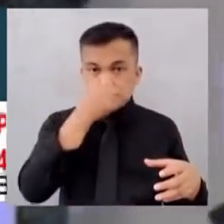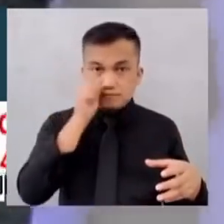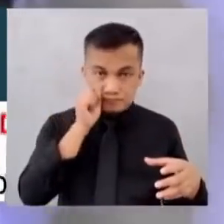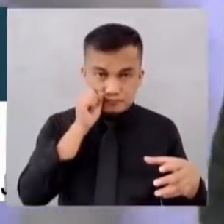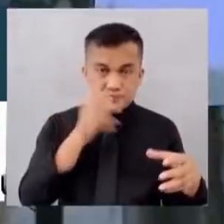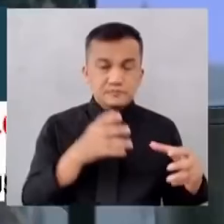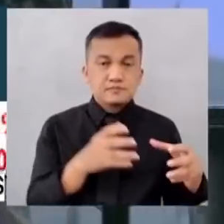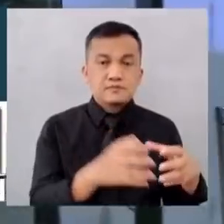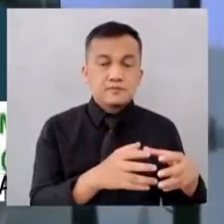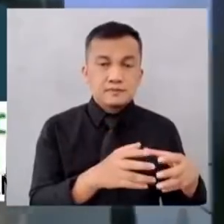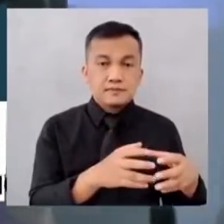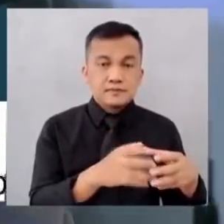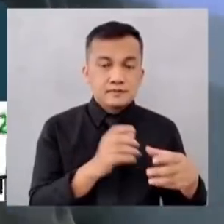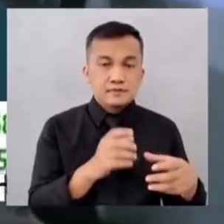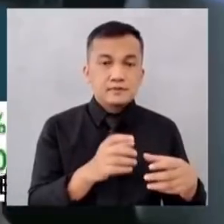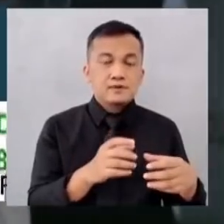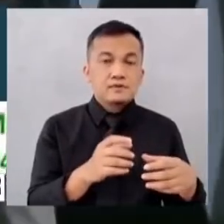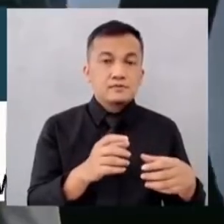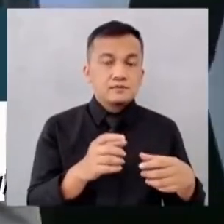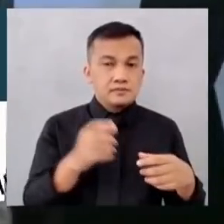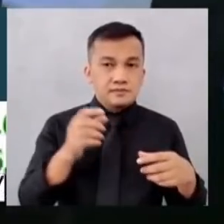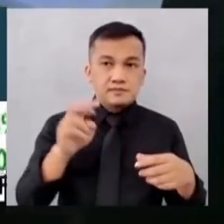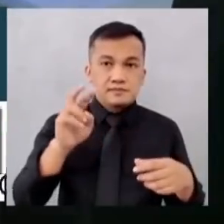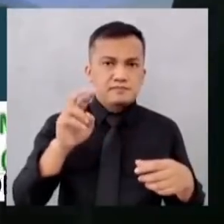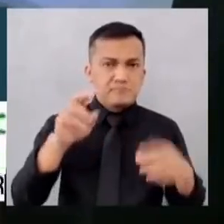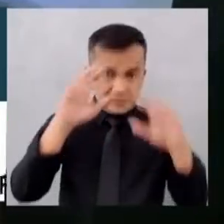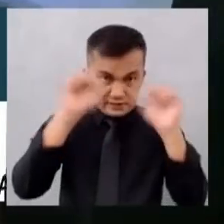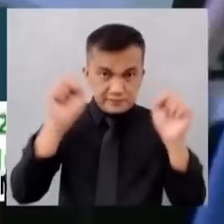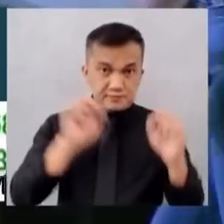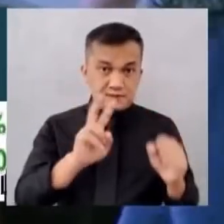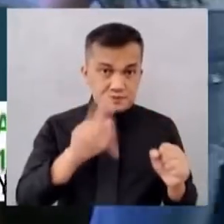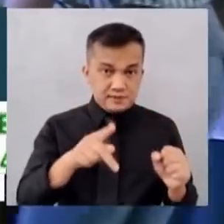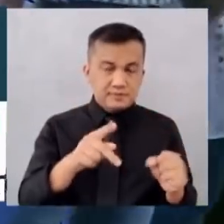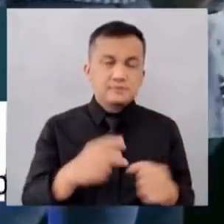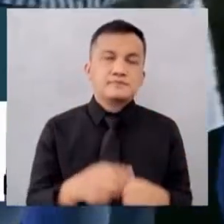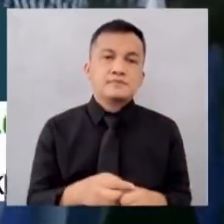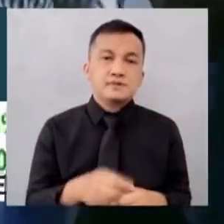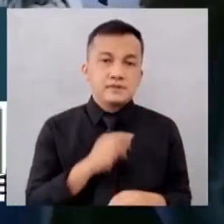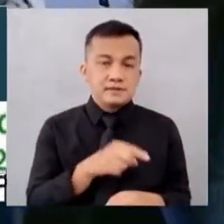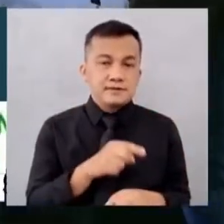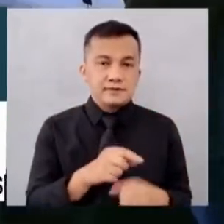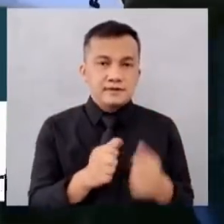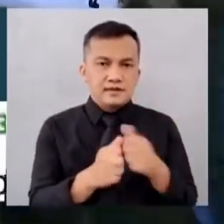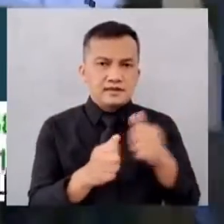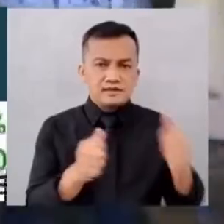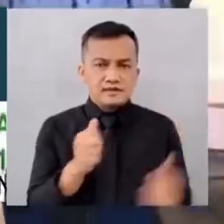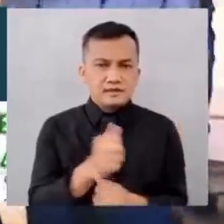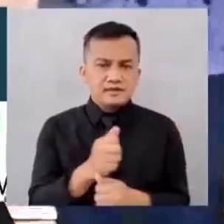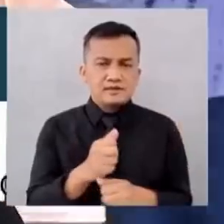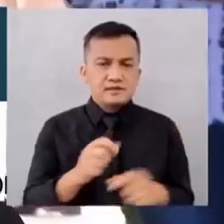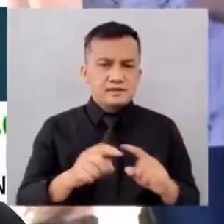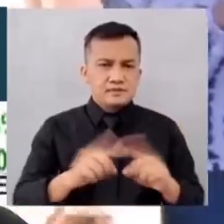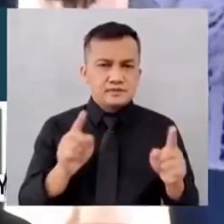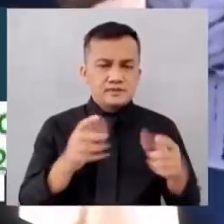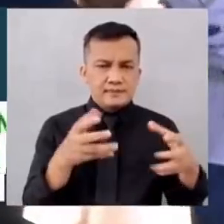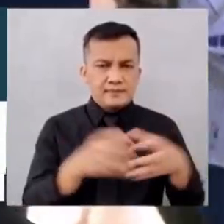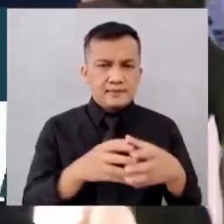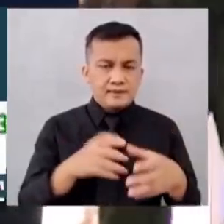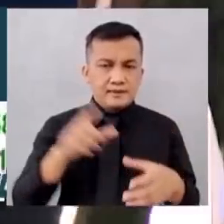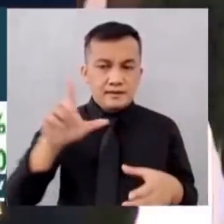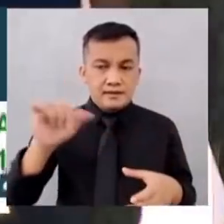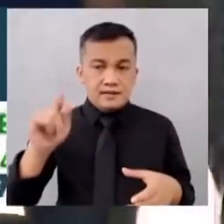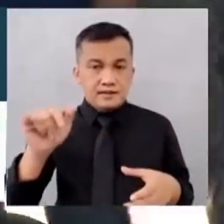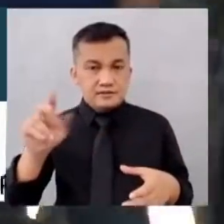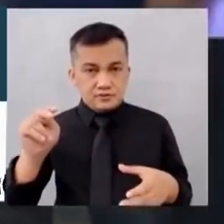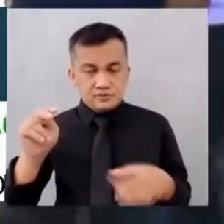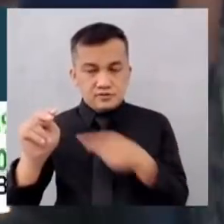who are running for president and vice president, they are running under different parties, Casey. Lacson is running under